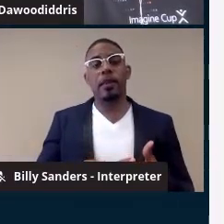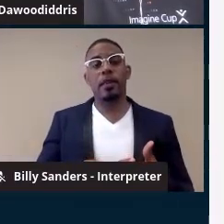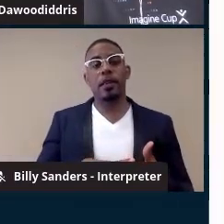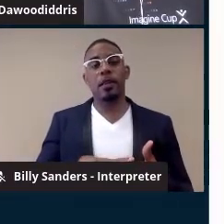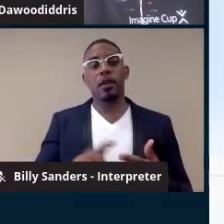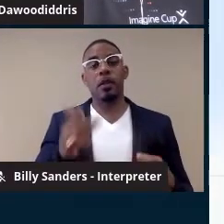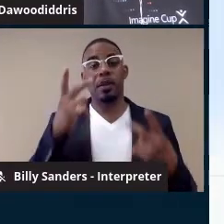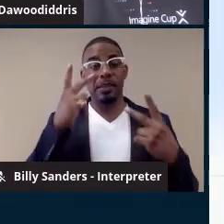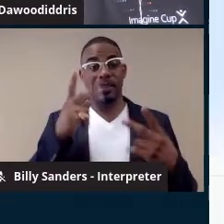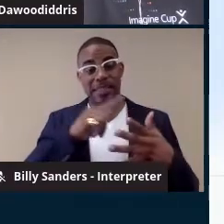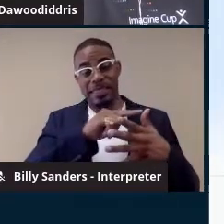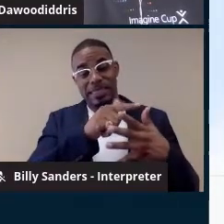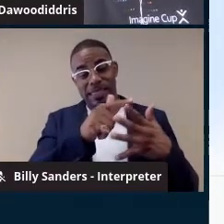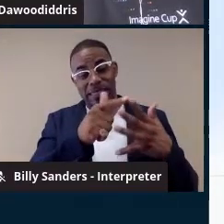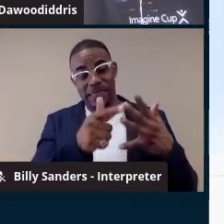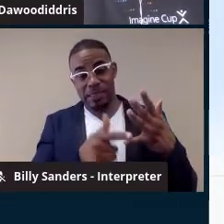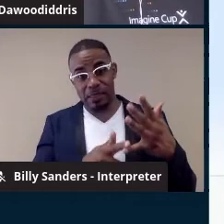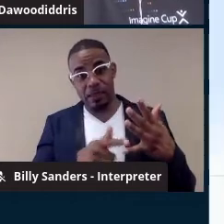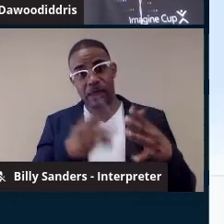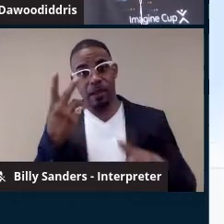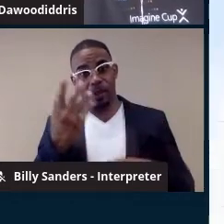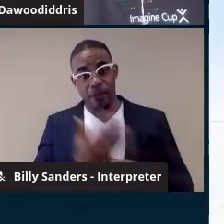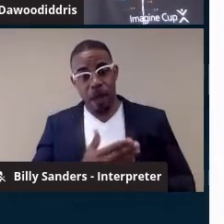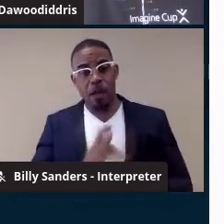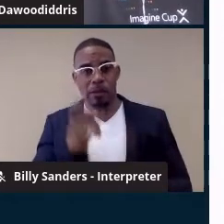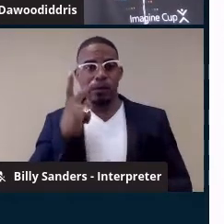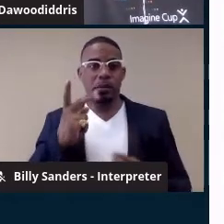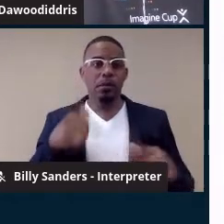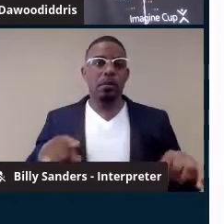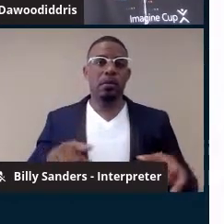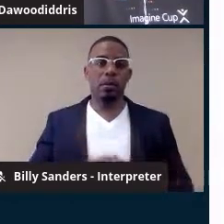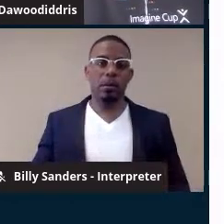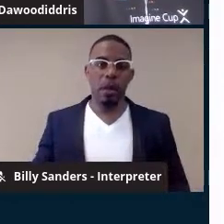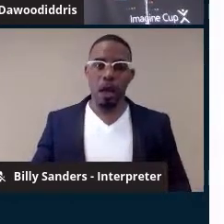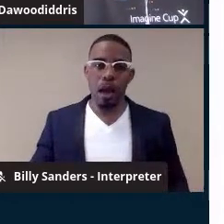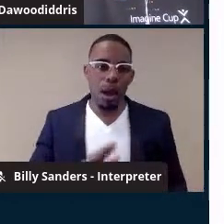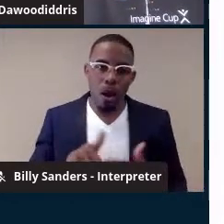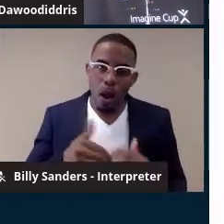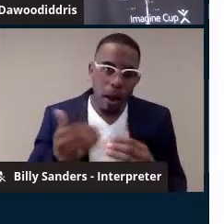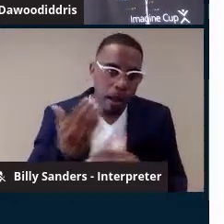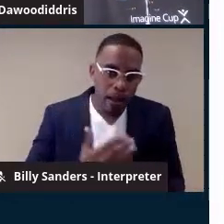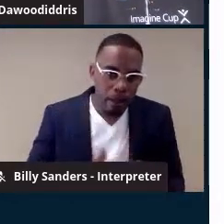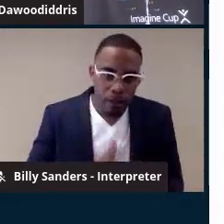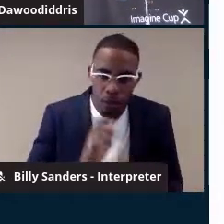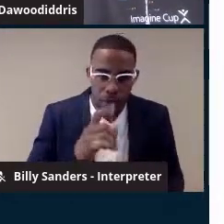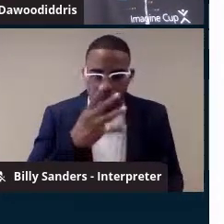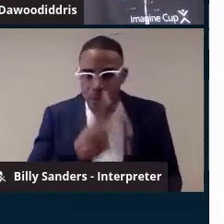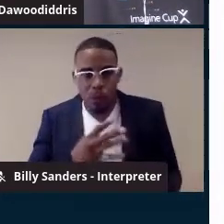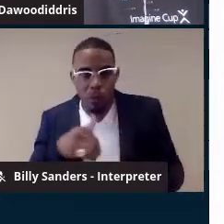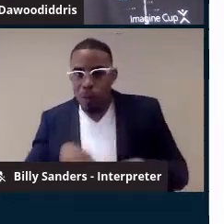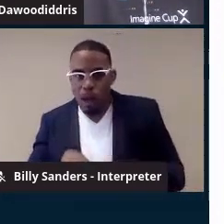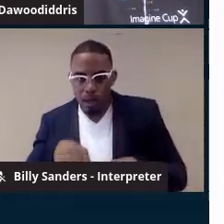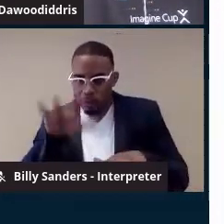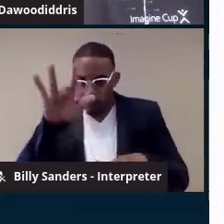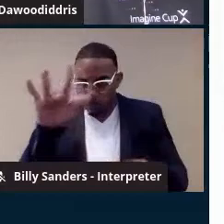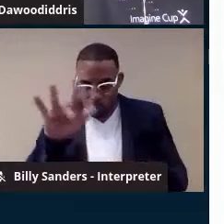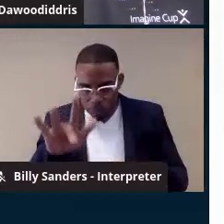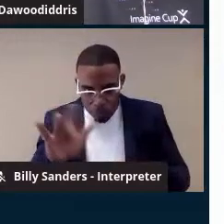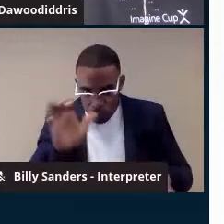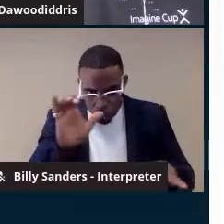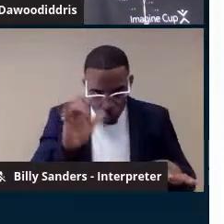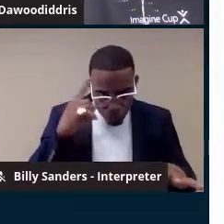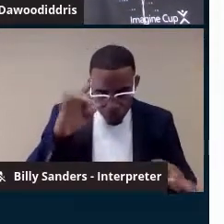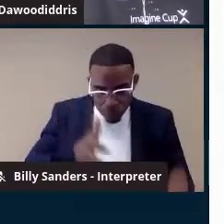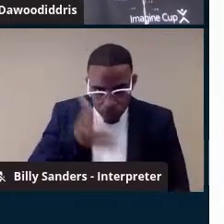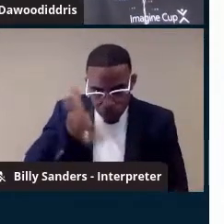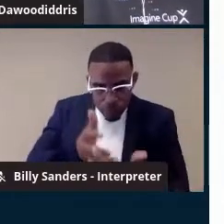see series of files, which gives you all the files that you can ignore whilst you are pushing to